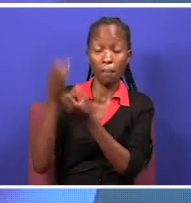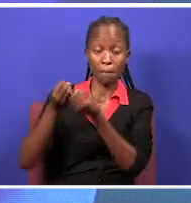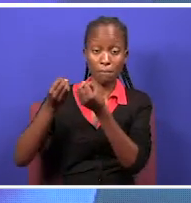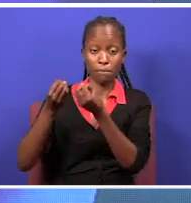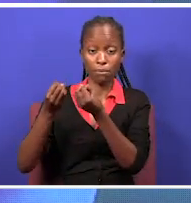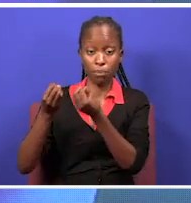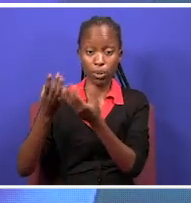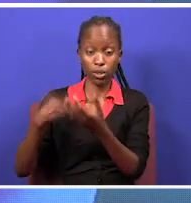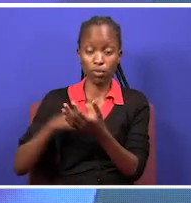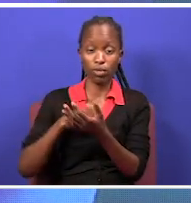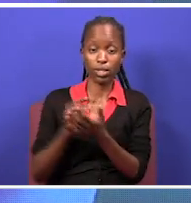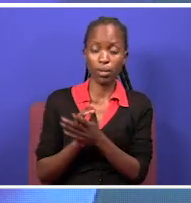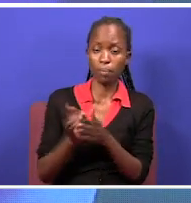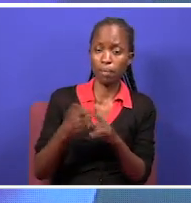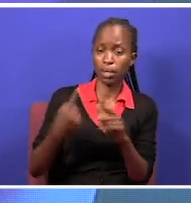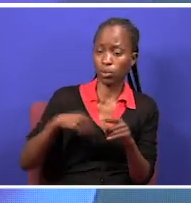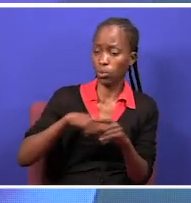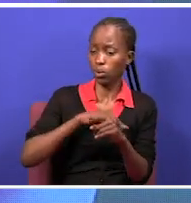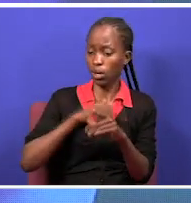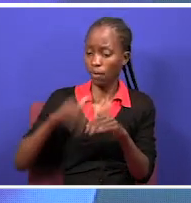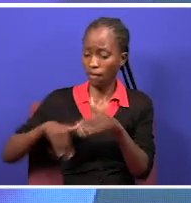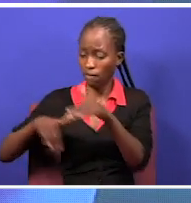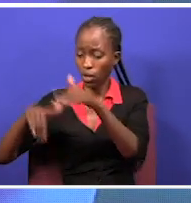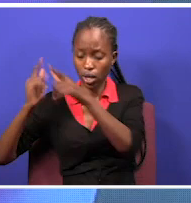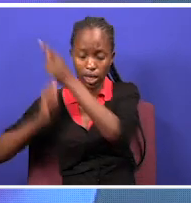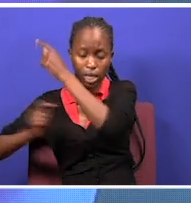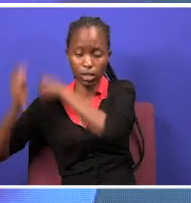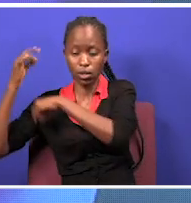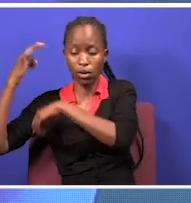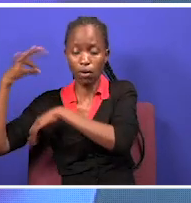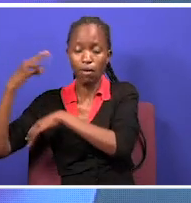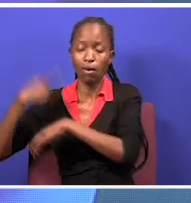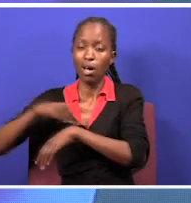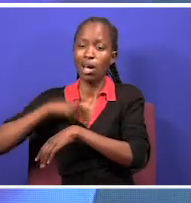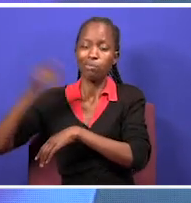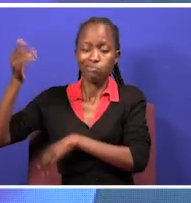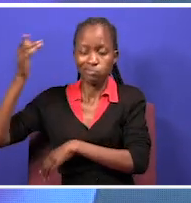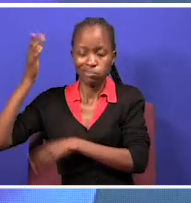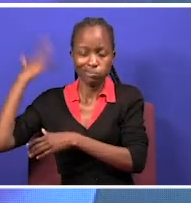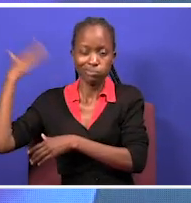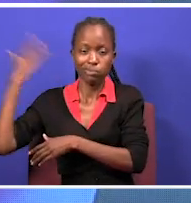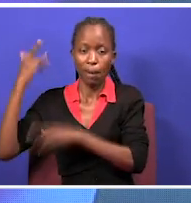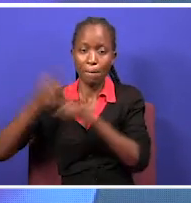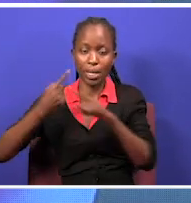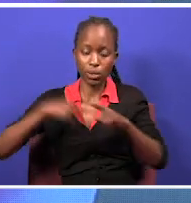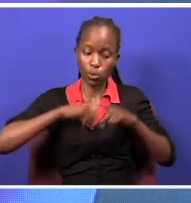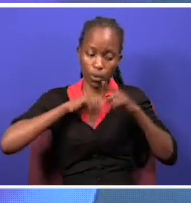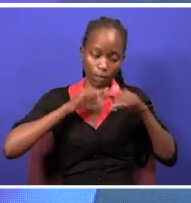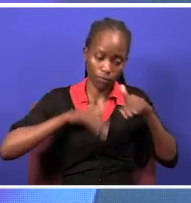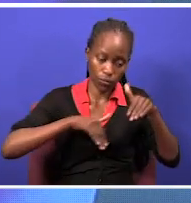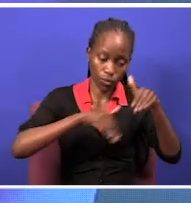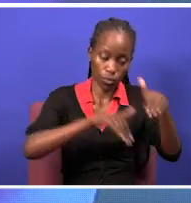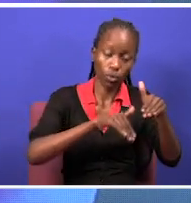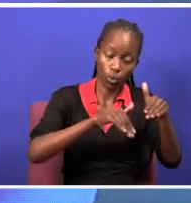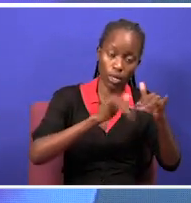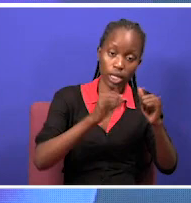to the traditions. But we are no longer following the traditions of our fathers. We are following this new